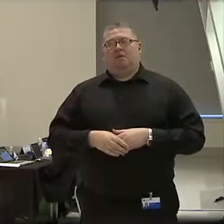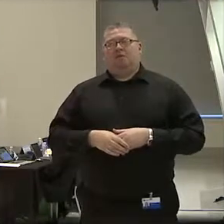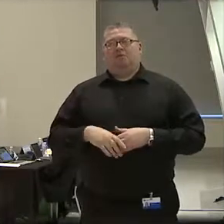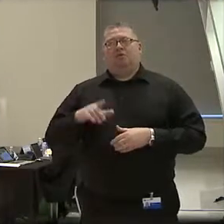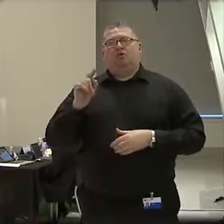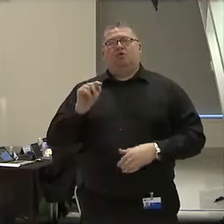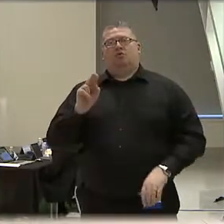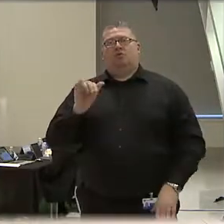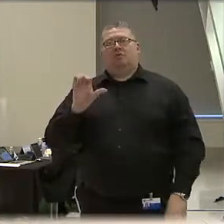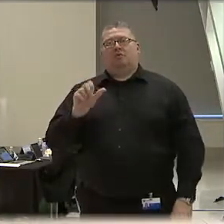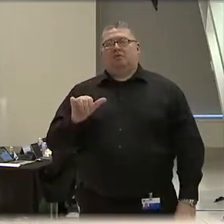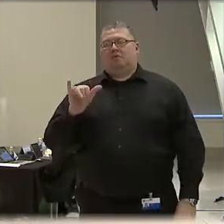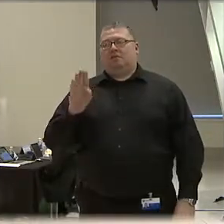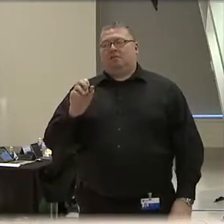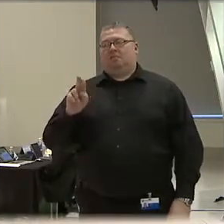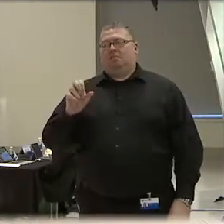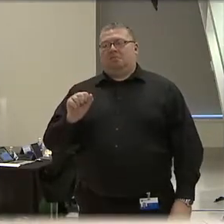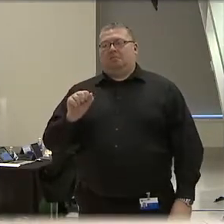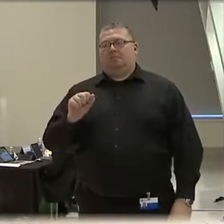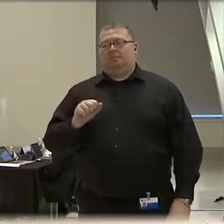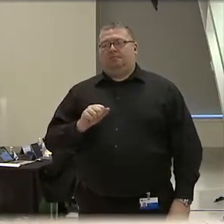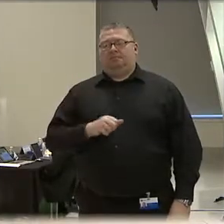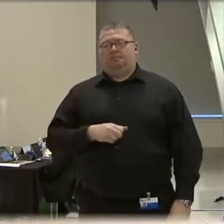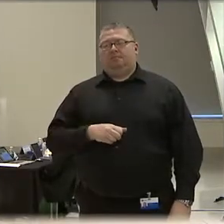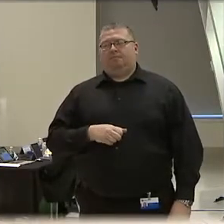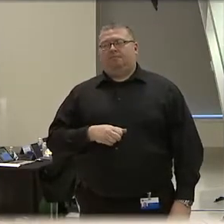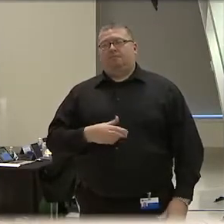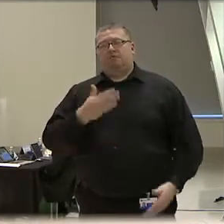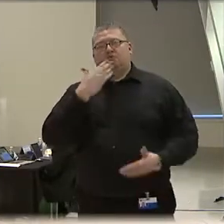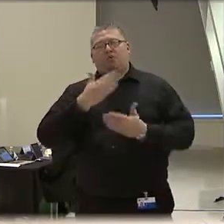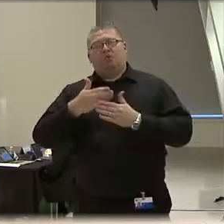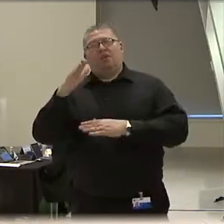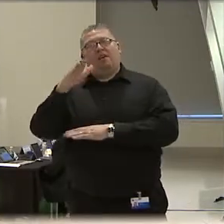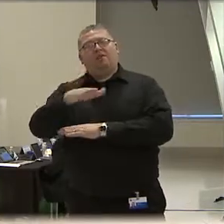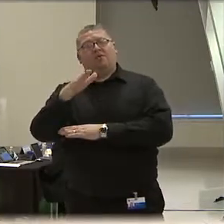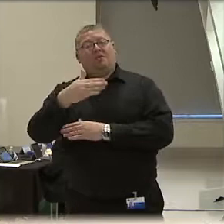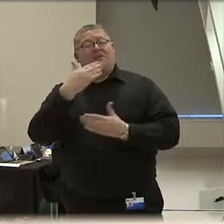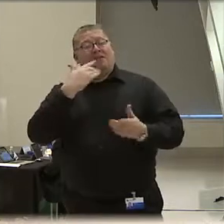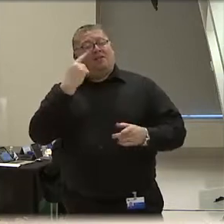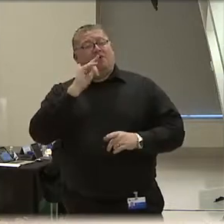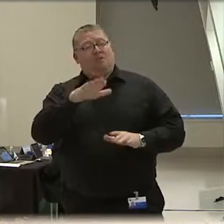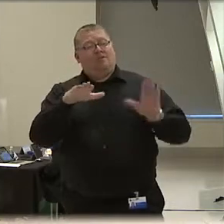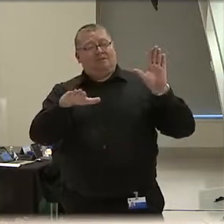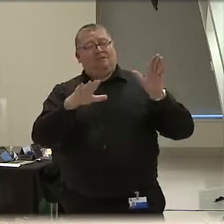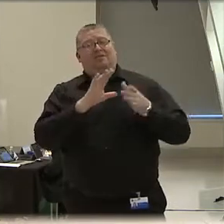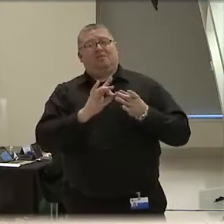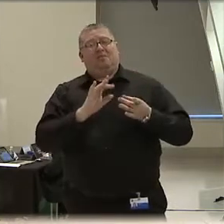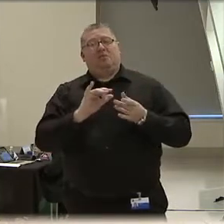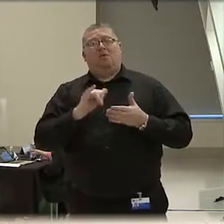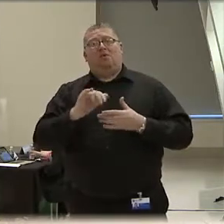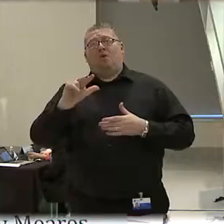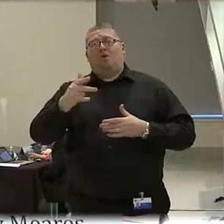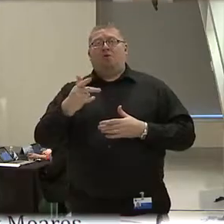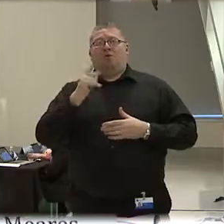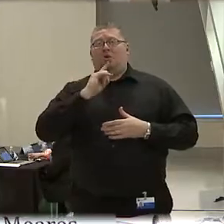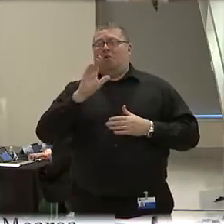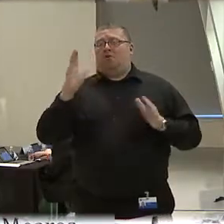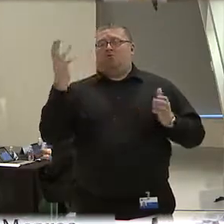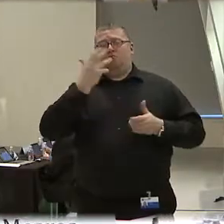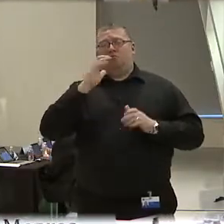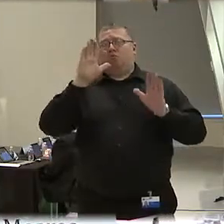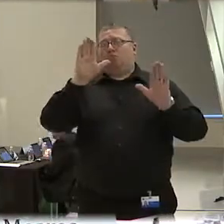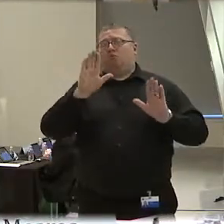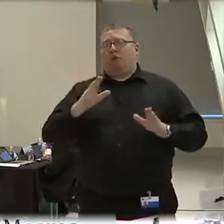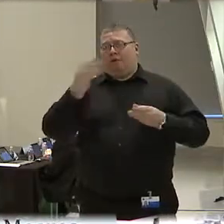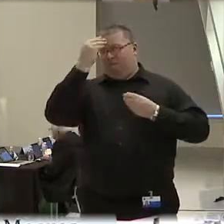Tracy Mears, followed by Roberto Villasenor. Good afternoon. Thanks for your testimony. It's the third incredibly informative